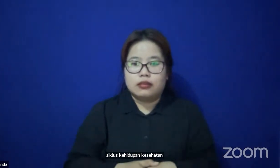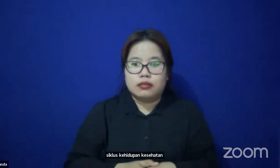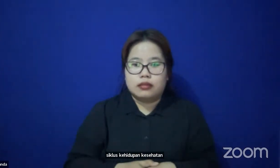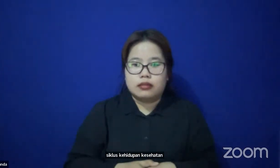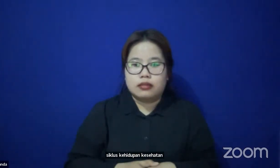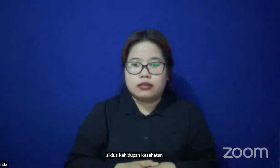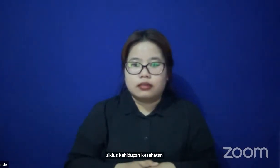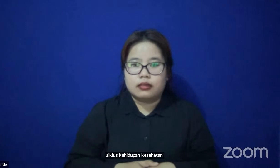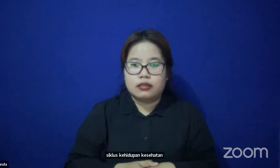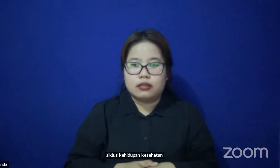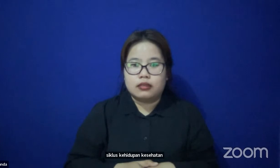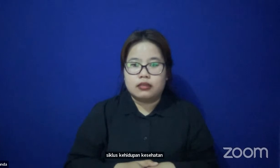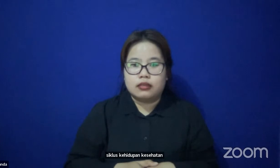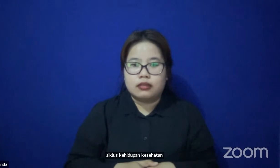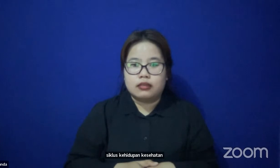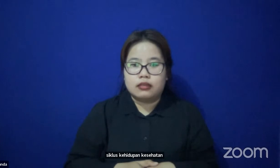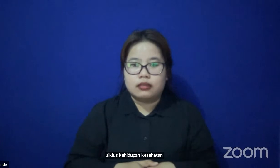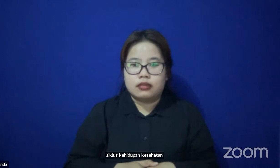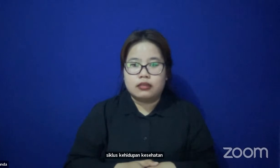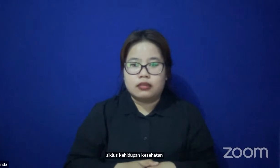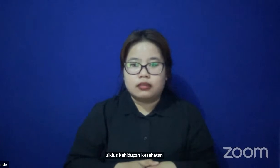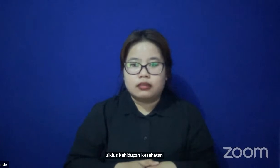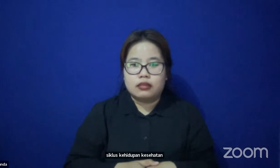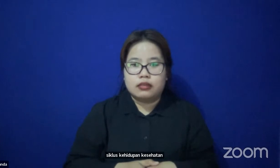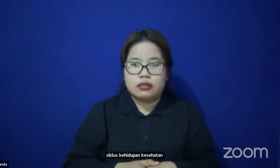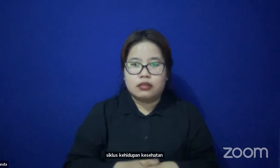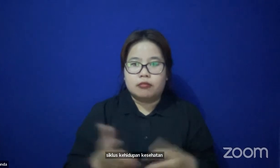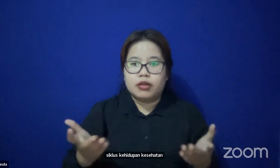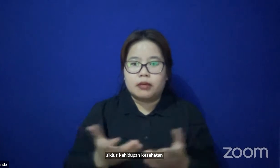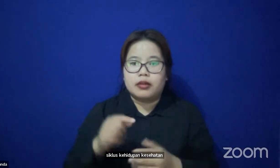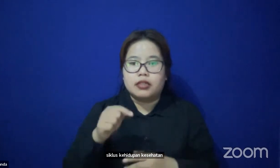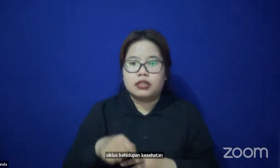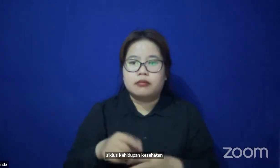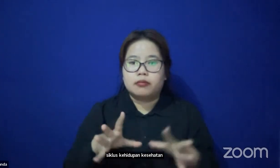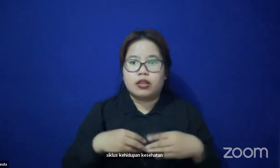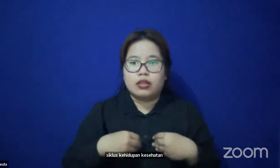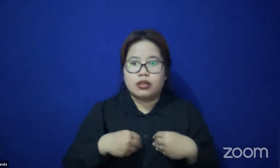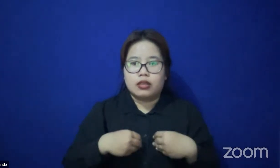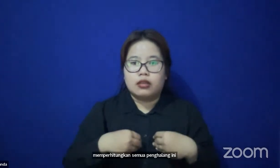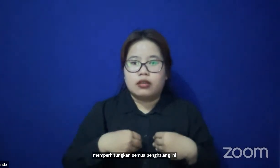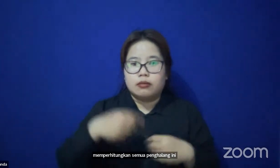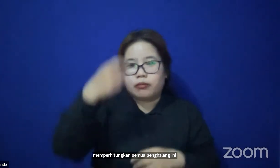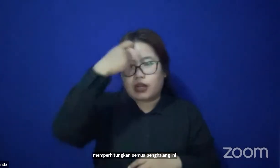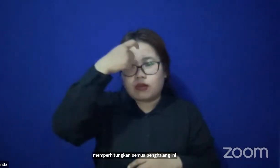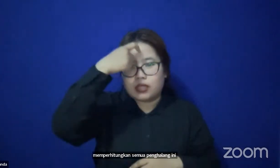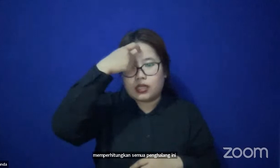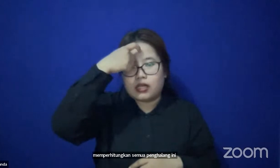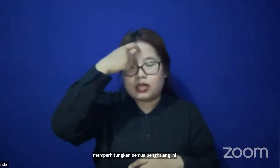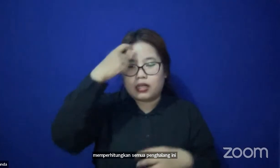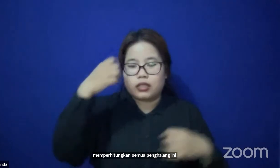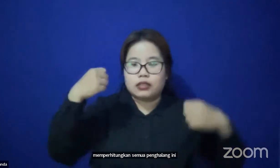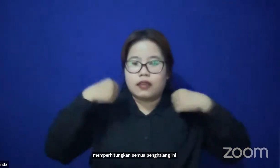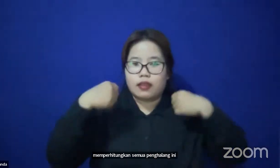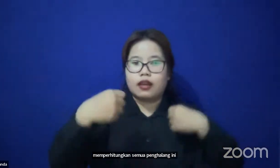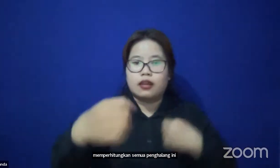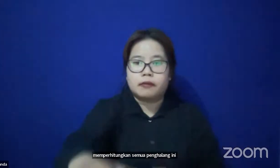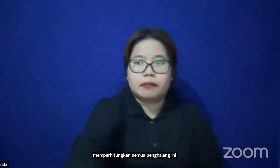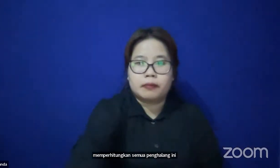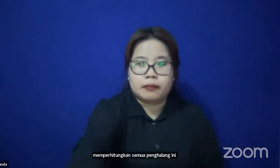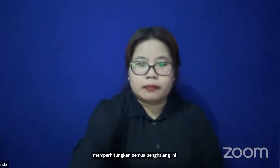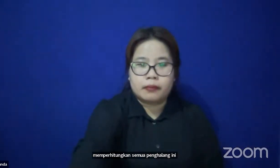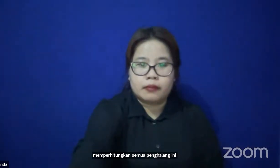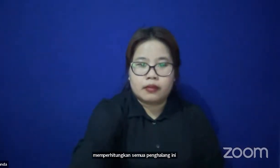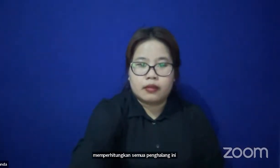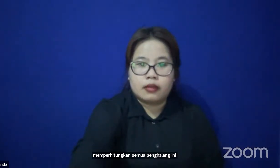the second step in my presentation, is to talk about a particular story, to talk